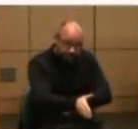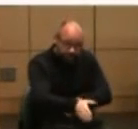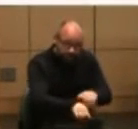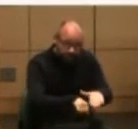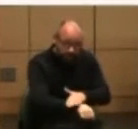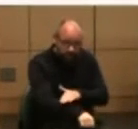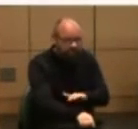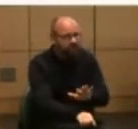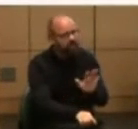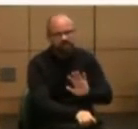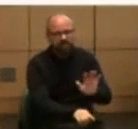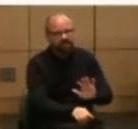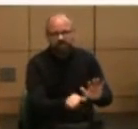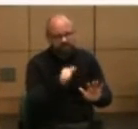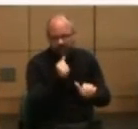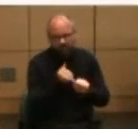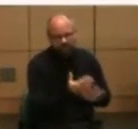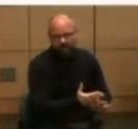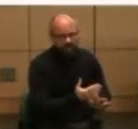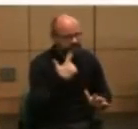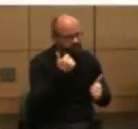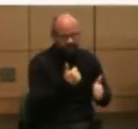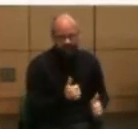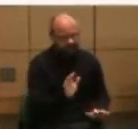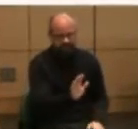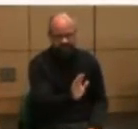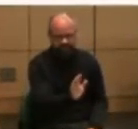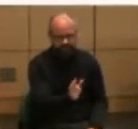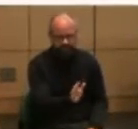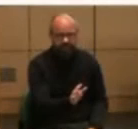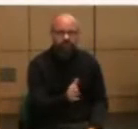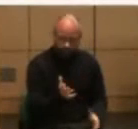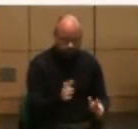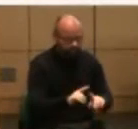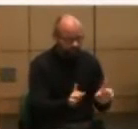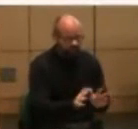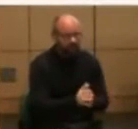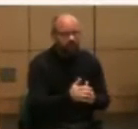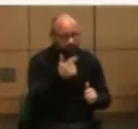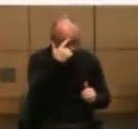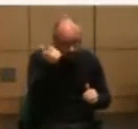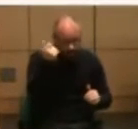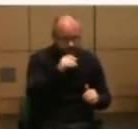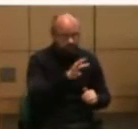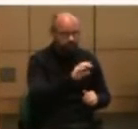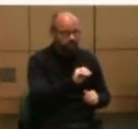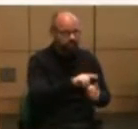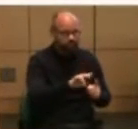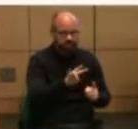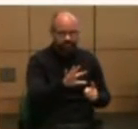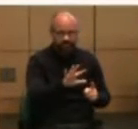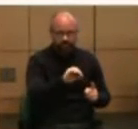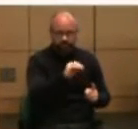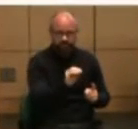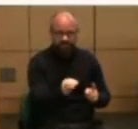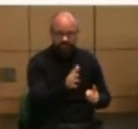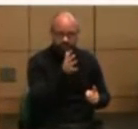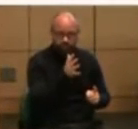not thought to be associated with hearing loss. So because 40 to 75% of